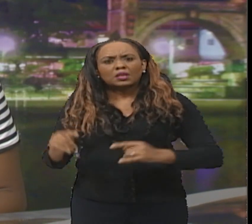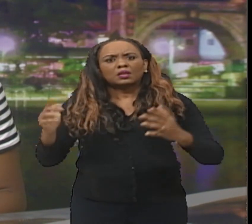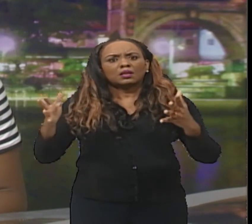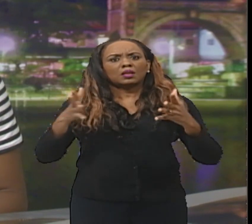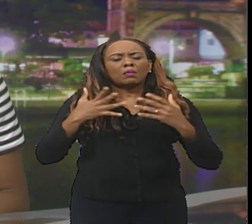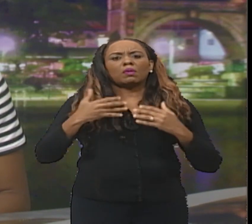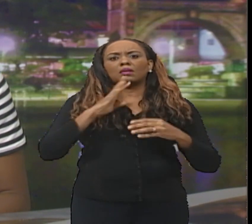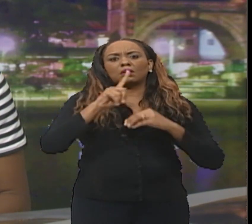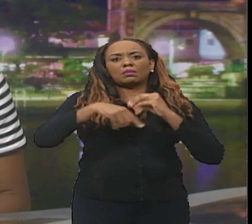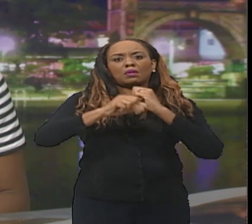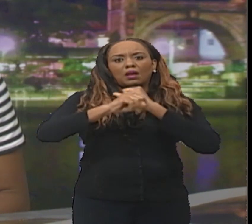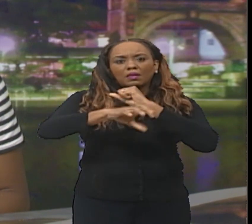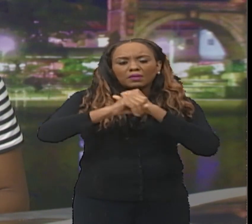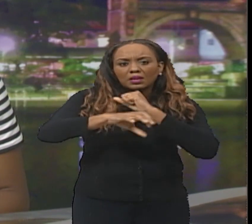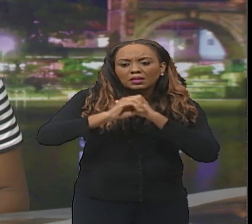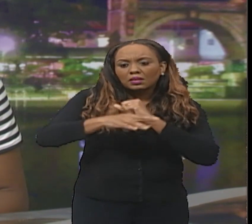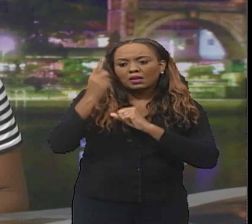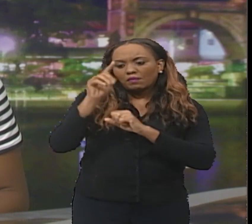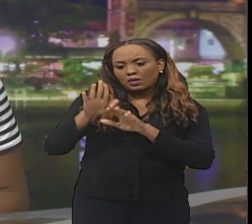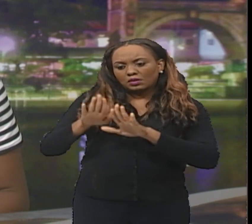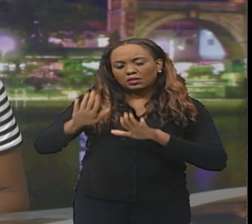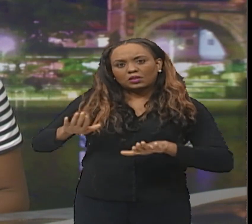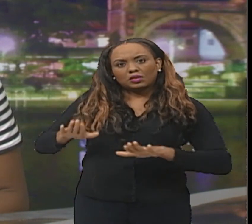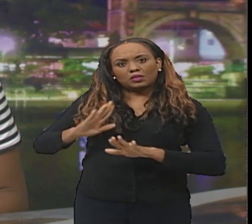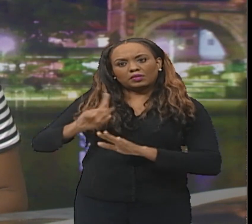is advertising aimed at children.